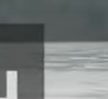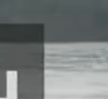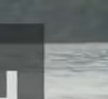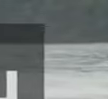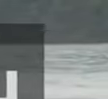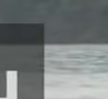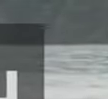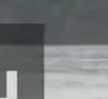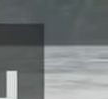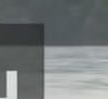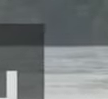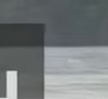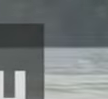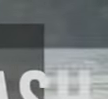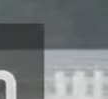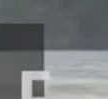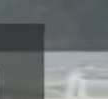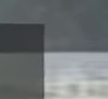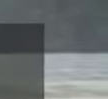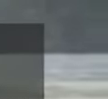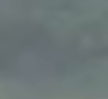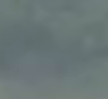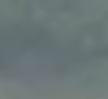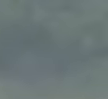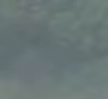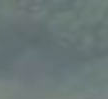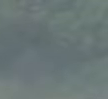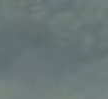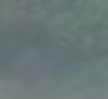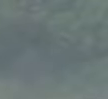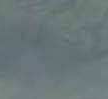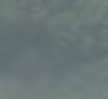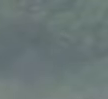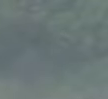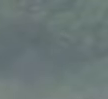have somewhere that you can wash your hands and sanitize. Do not be sharing beach toys with